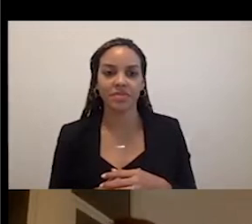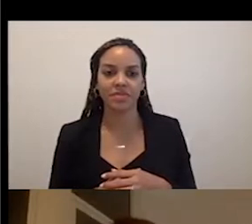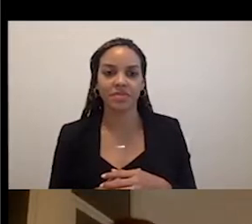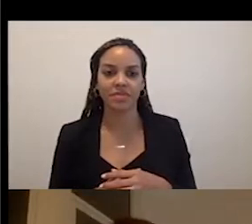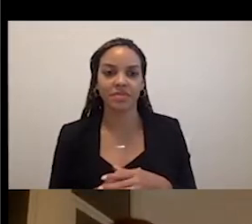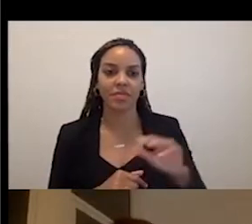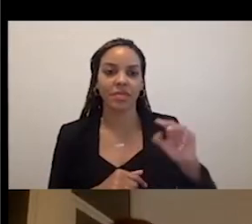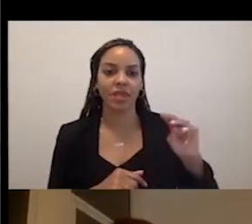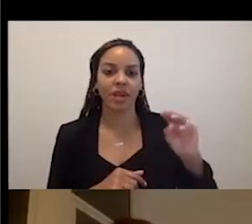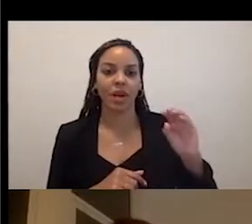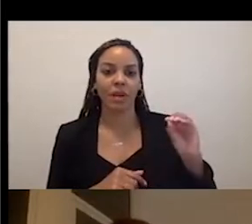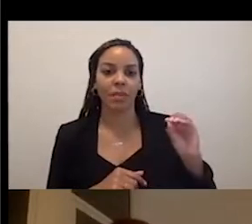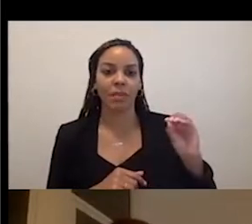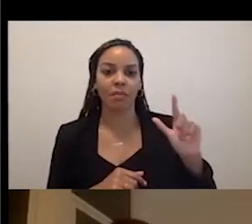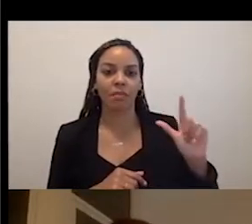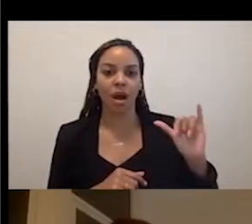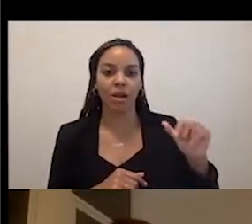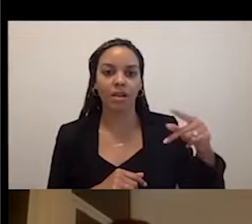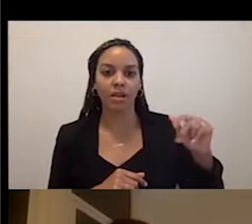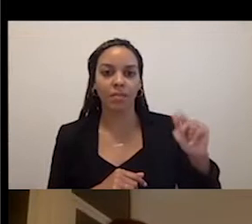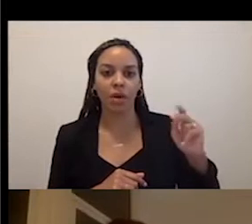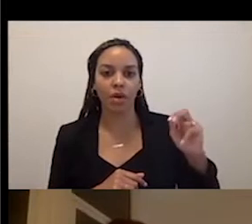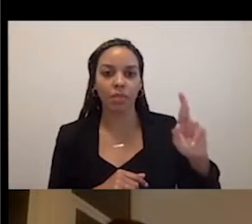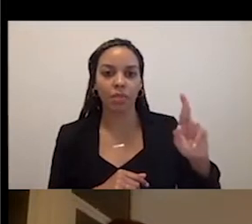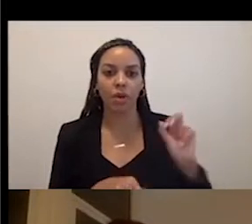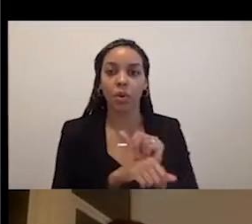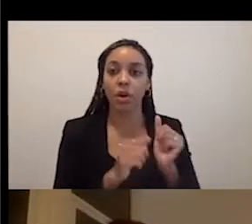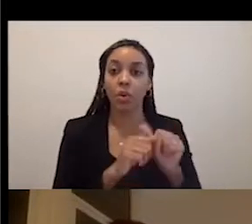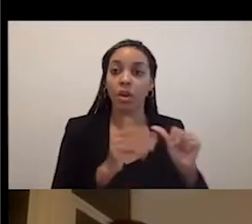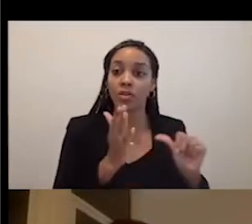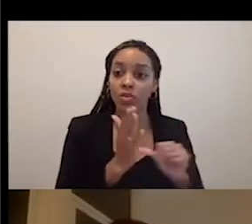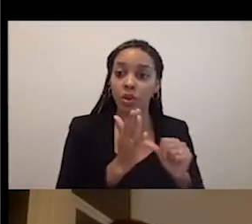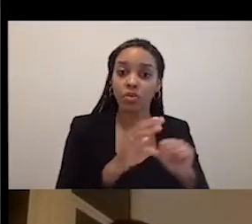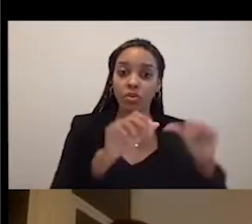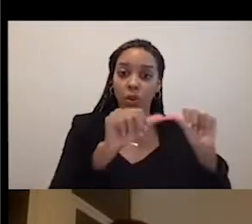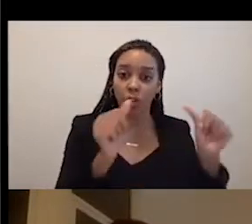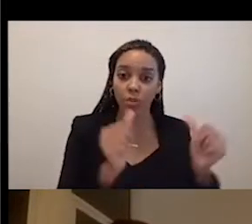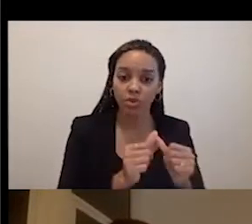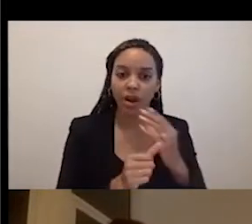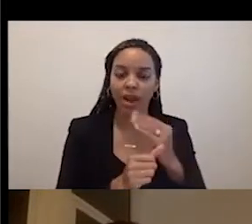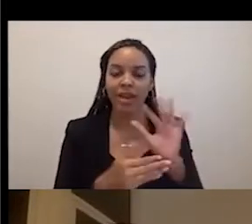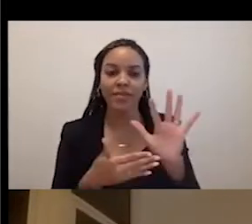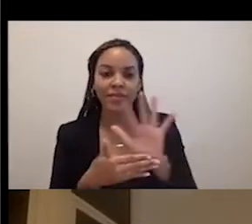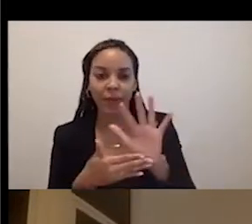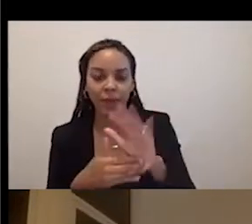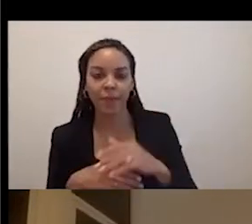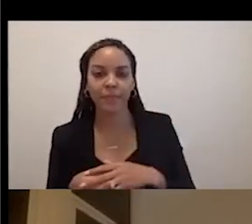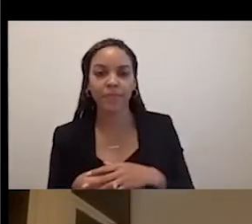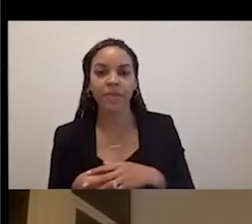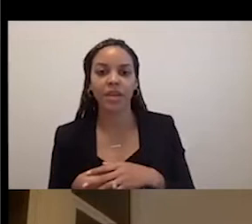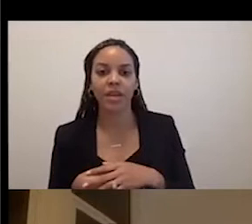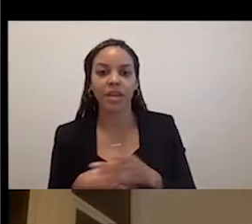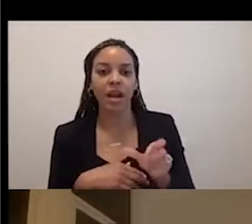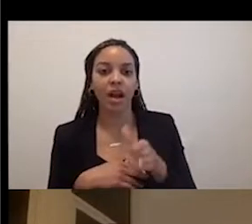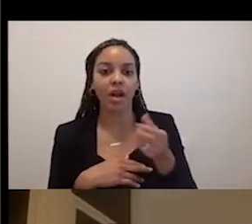Molly Palmer working between sculpture and film installation and sound. Salim Bayeri working